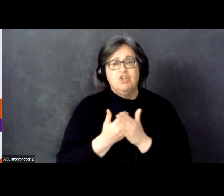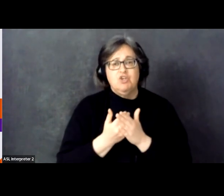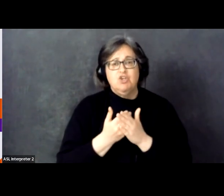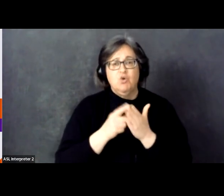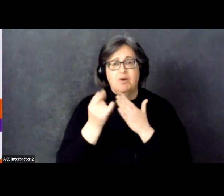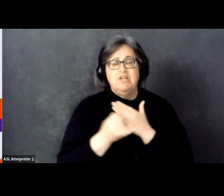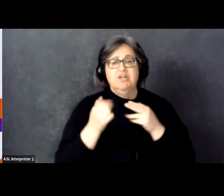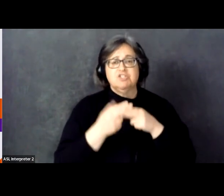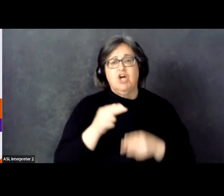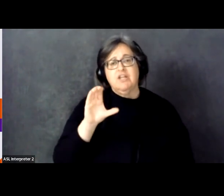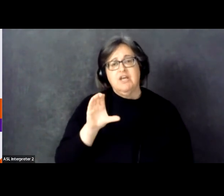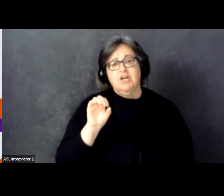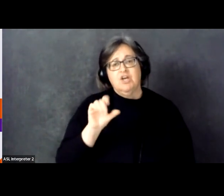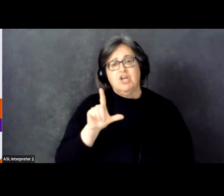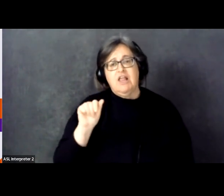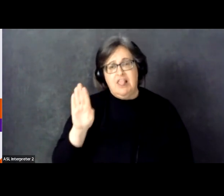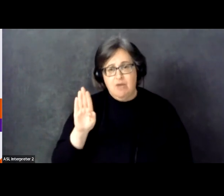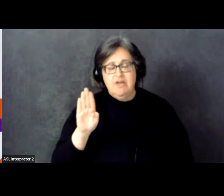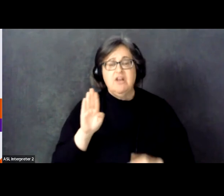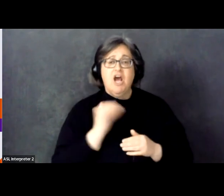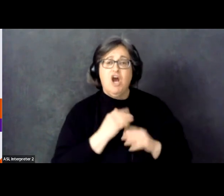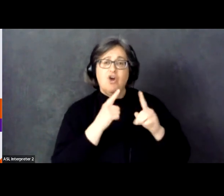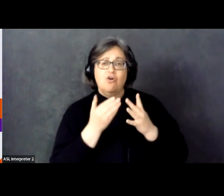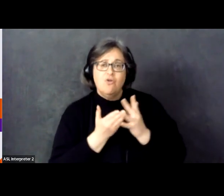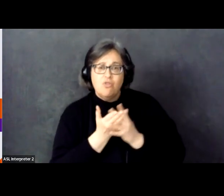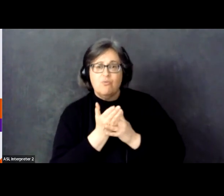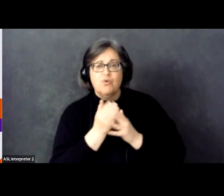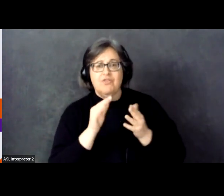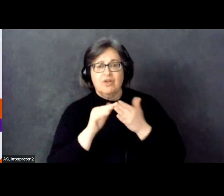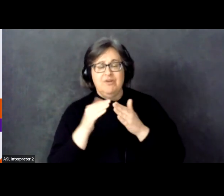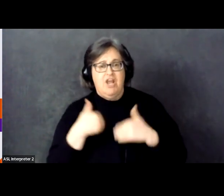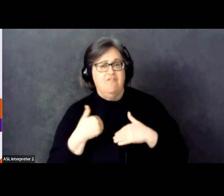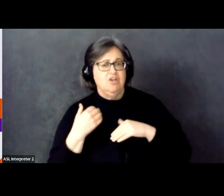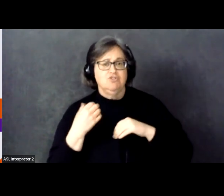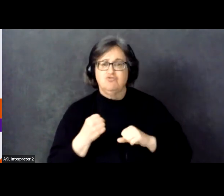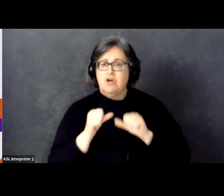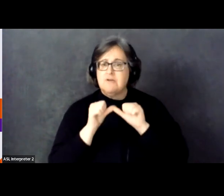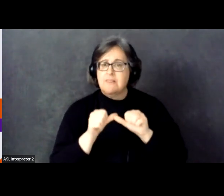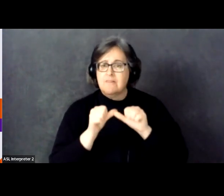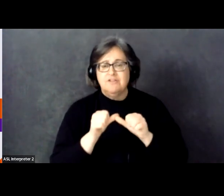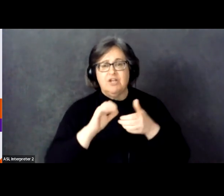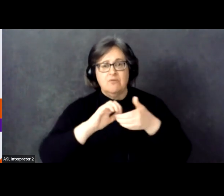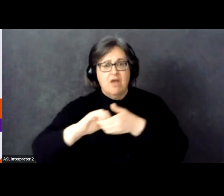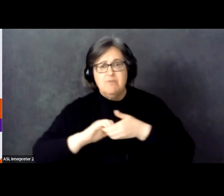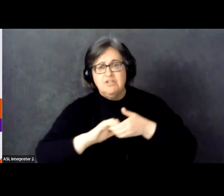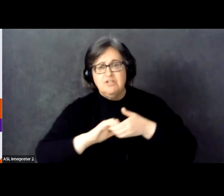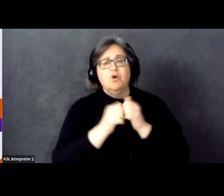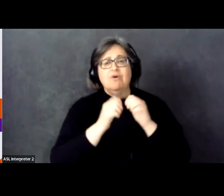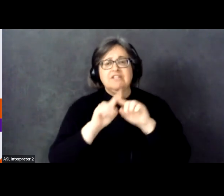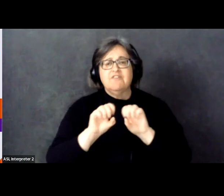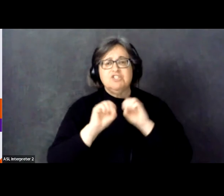calling the Collab. Our goal through this community is to forge lasting and strong partnerships across social justice